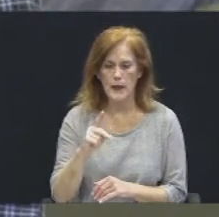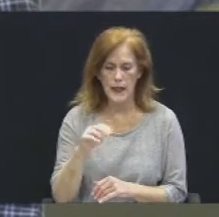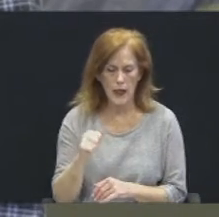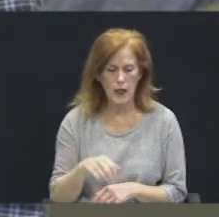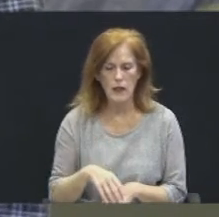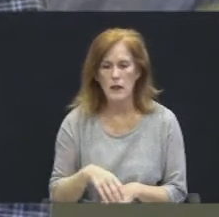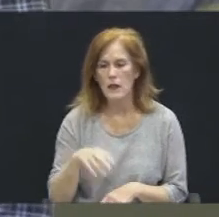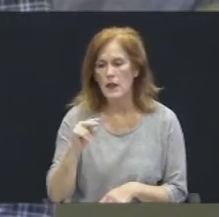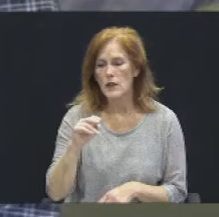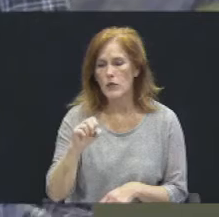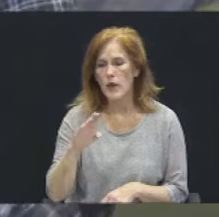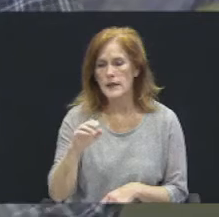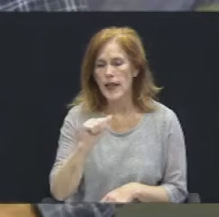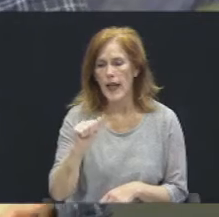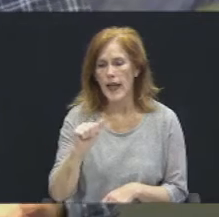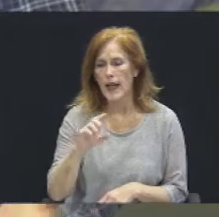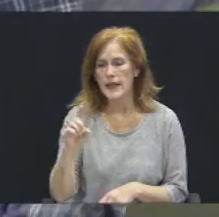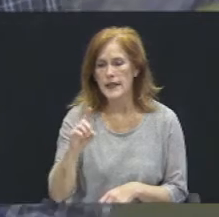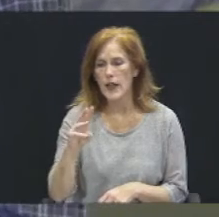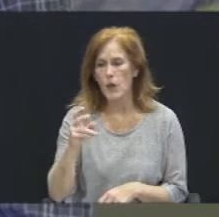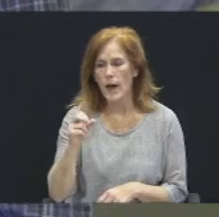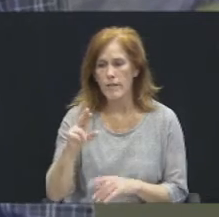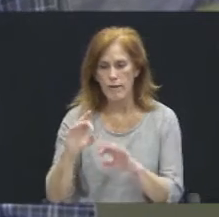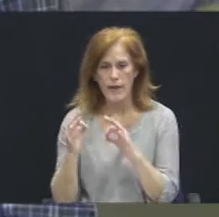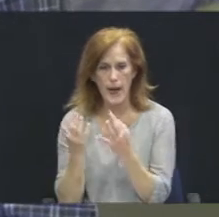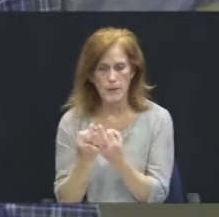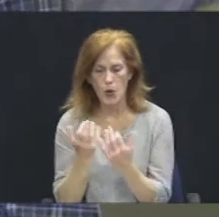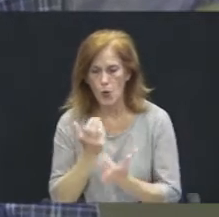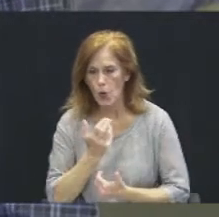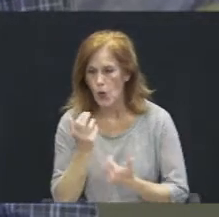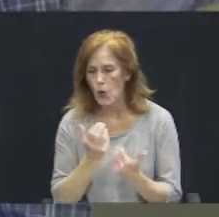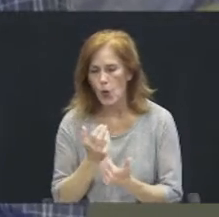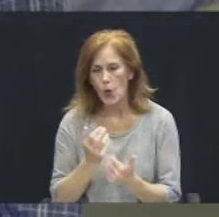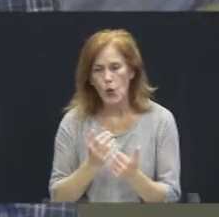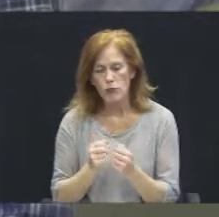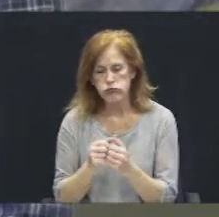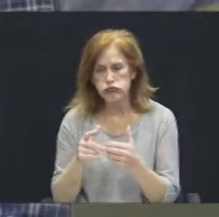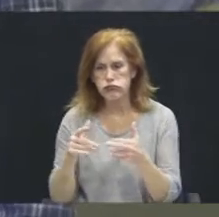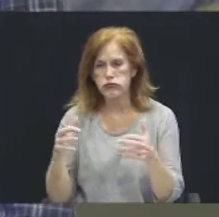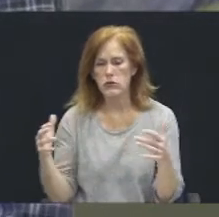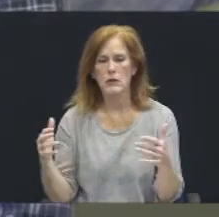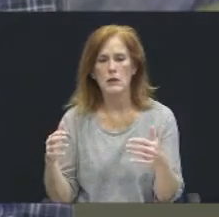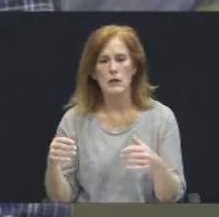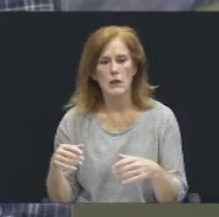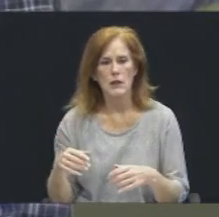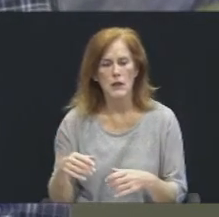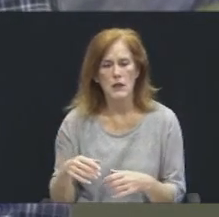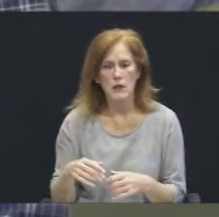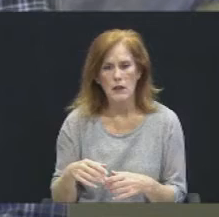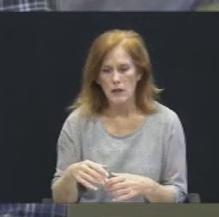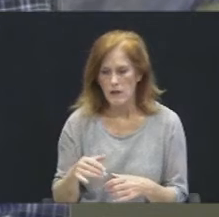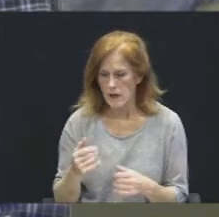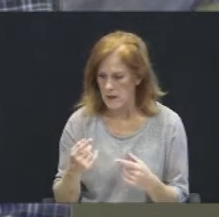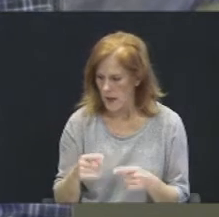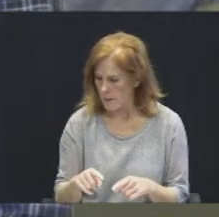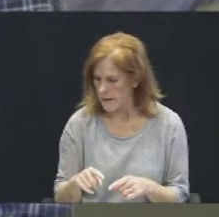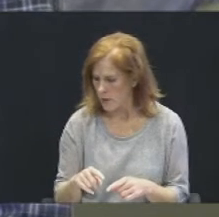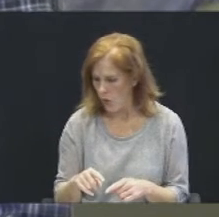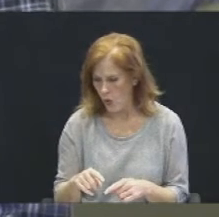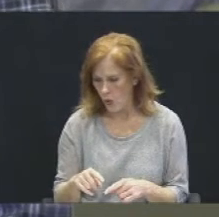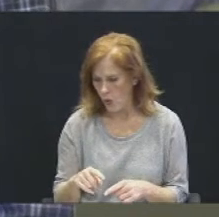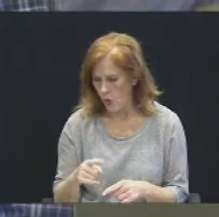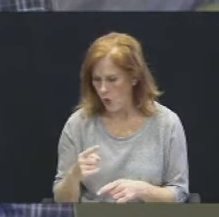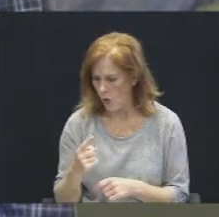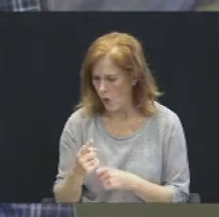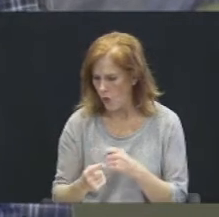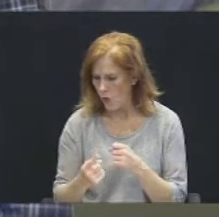The Nebraska A&D Waivers family has grown immensely over the last kind of year